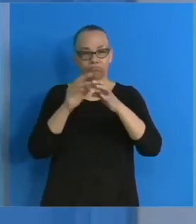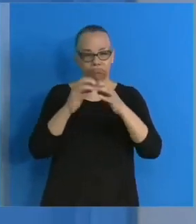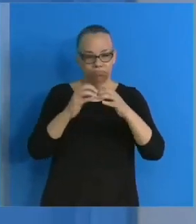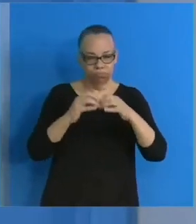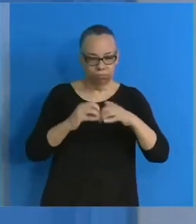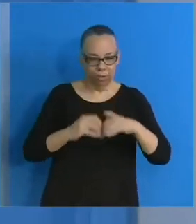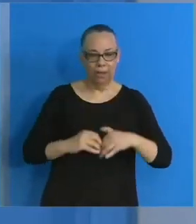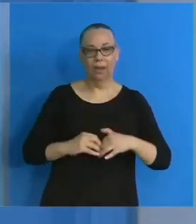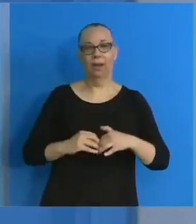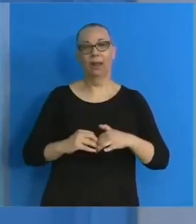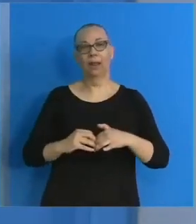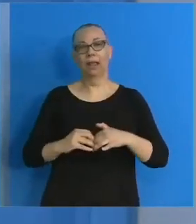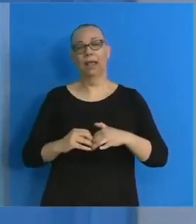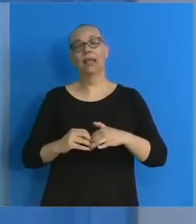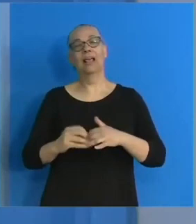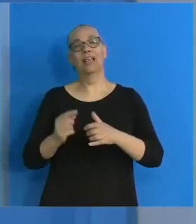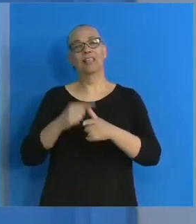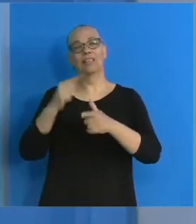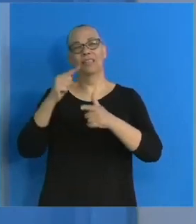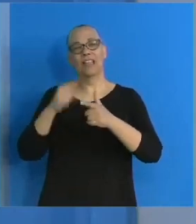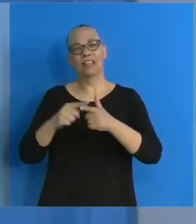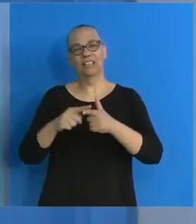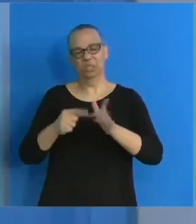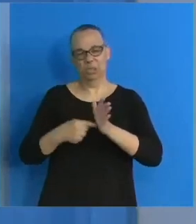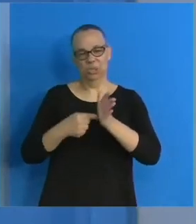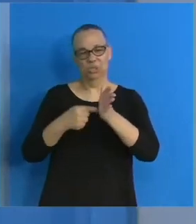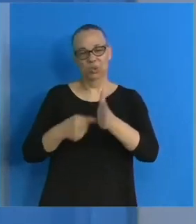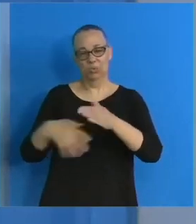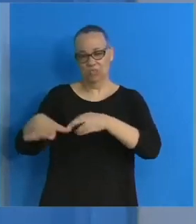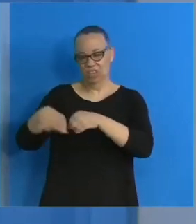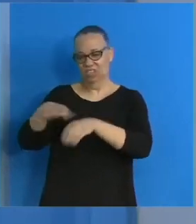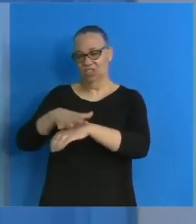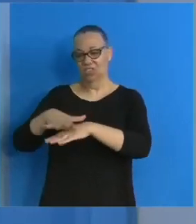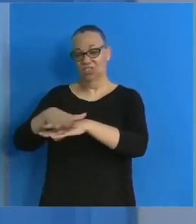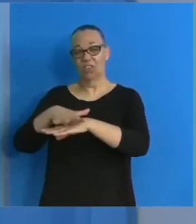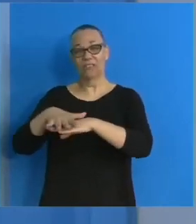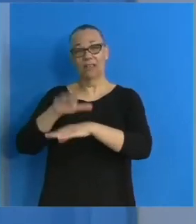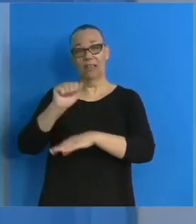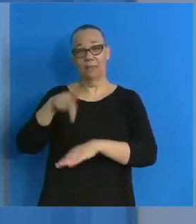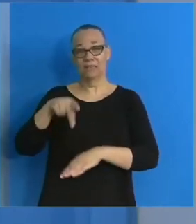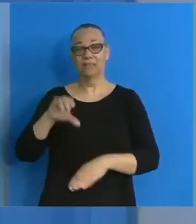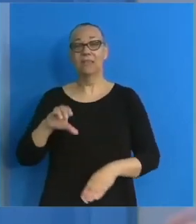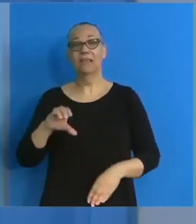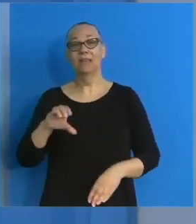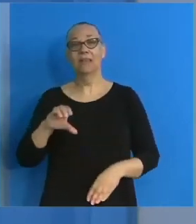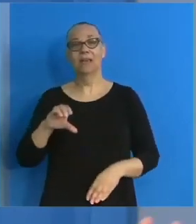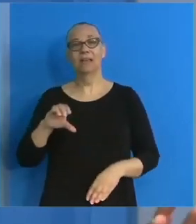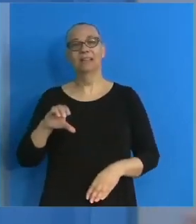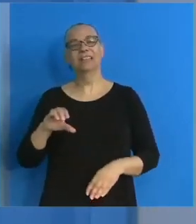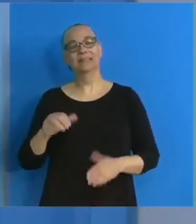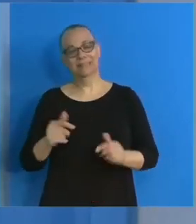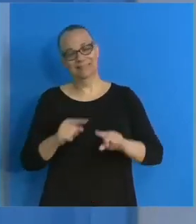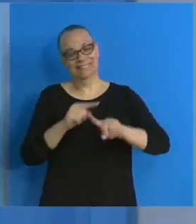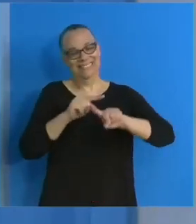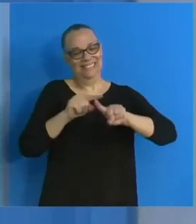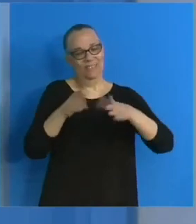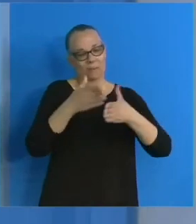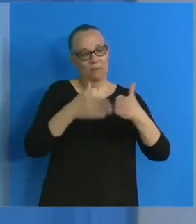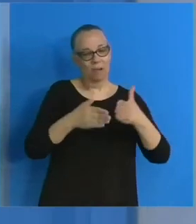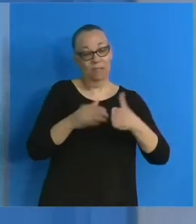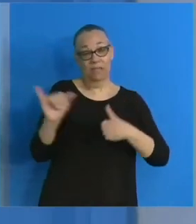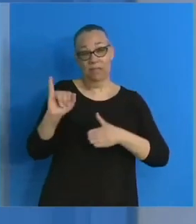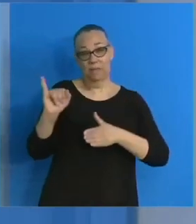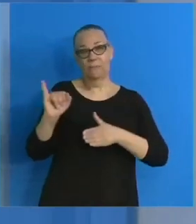components. And these components are then expressed on the surface of the APC, where another part of the immune